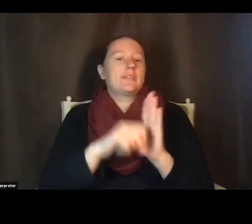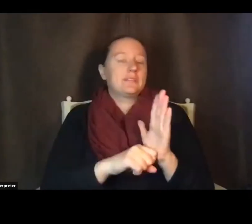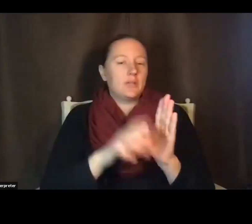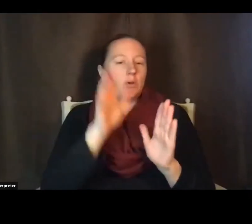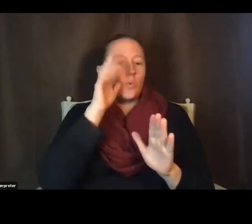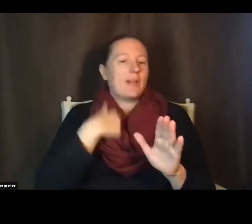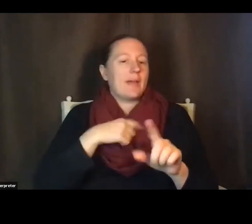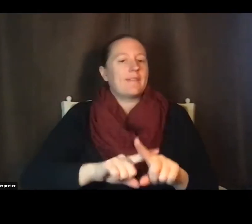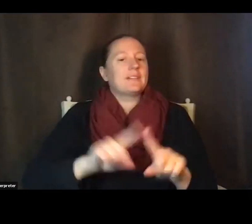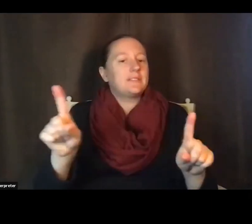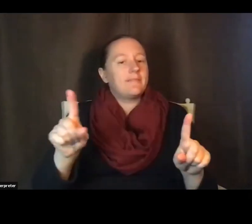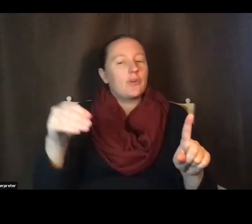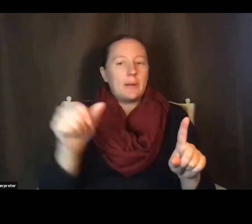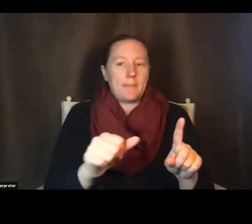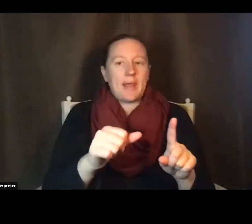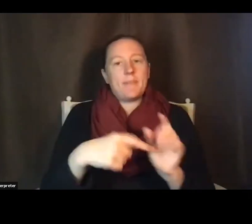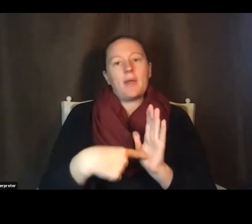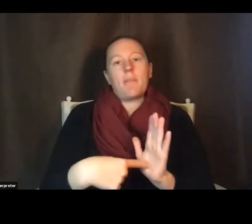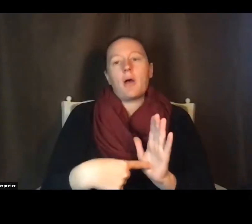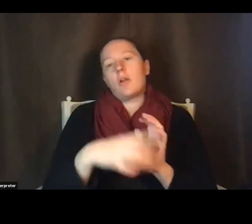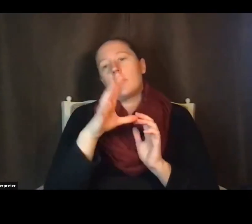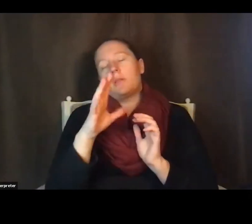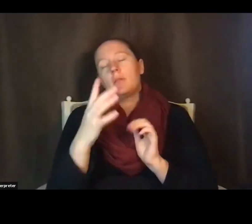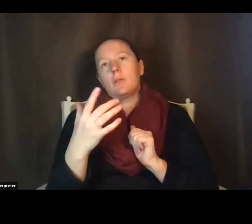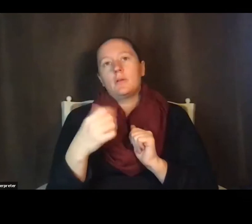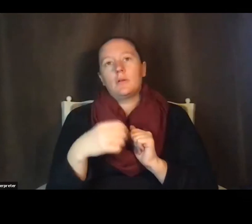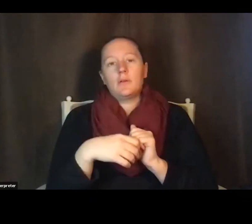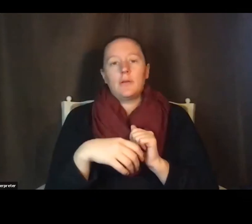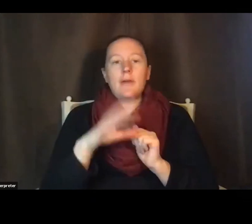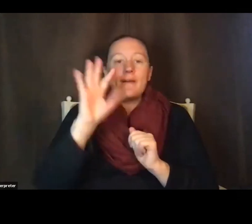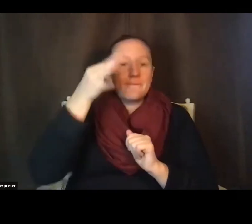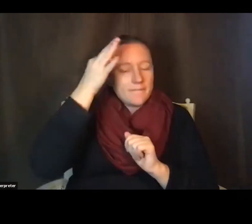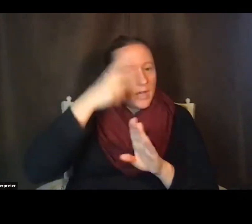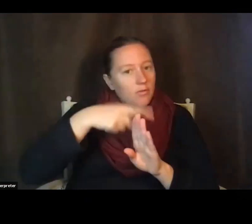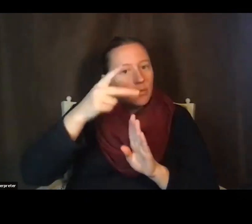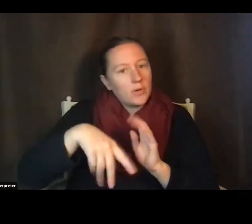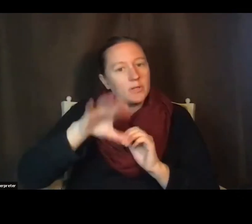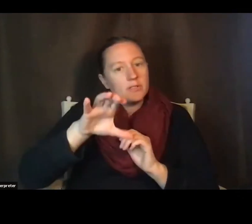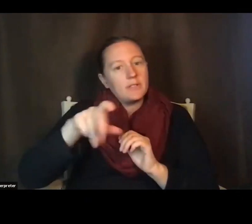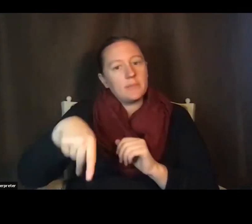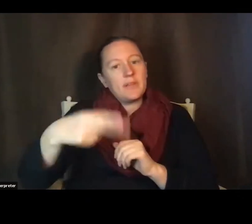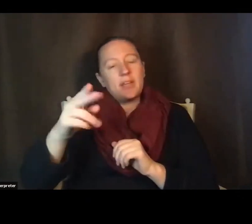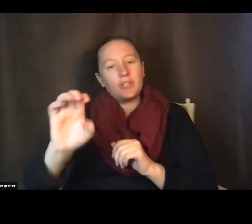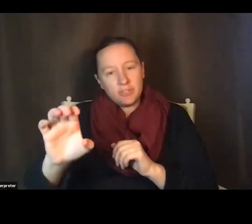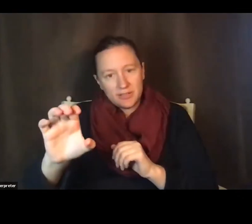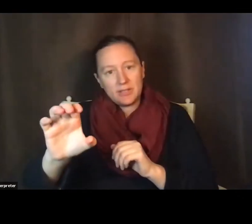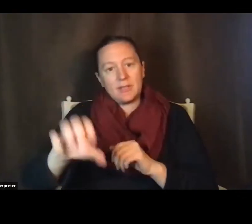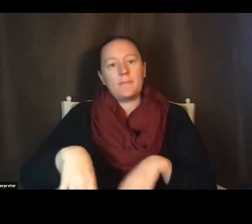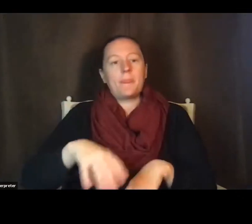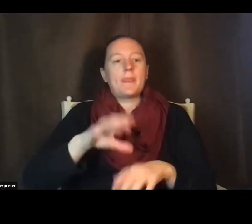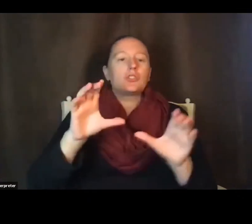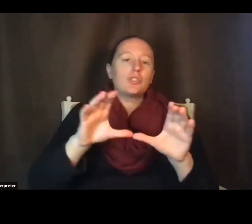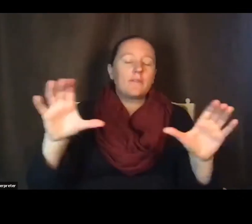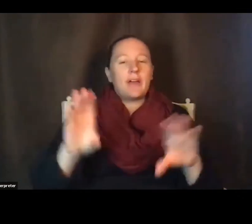different alternative payment model. So you could think of federal programs like CCBHC, Certified Behavioral Health Centers,